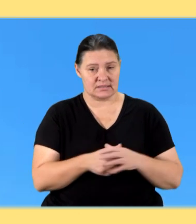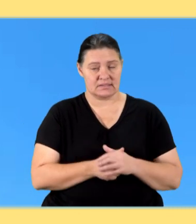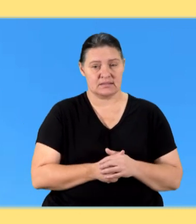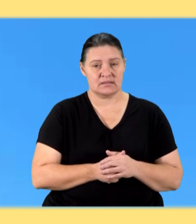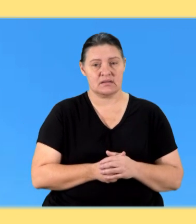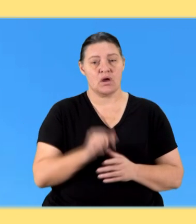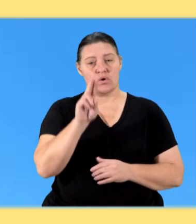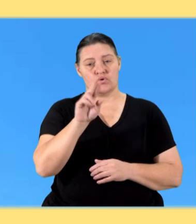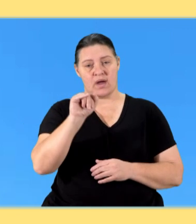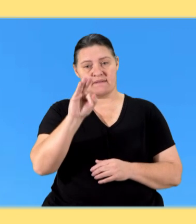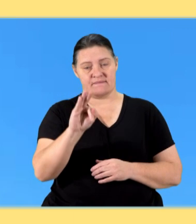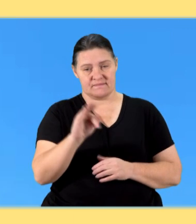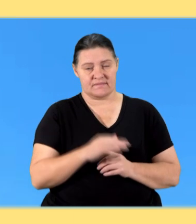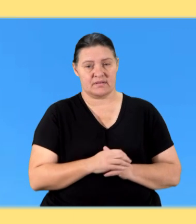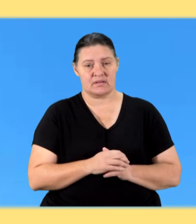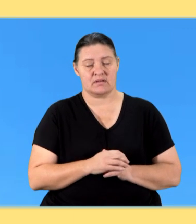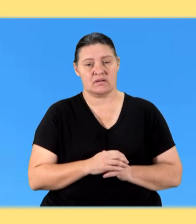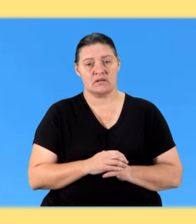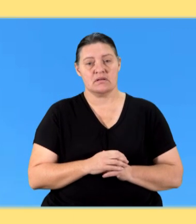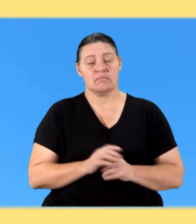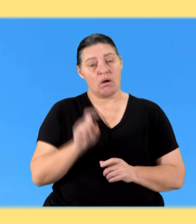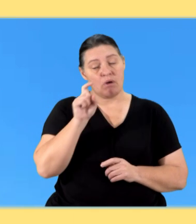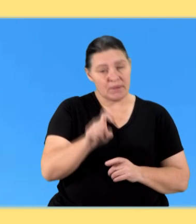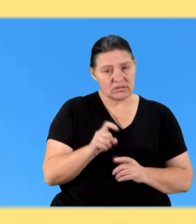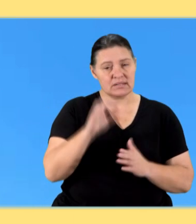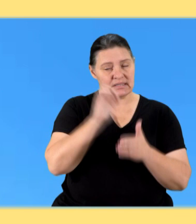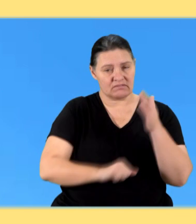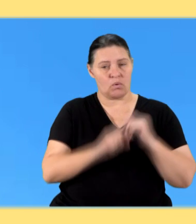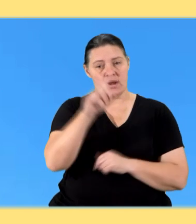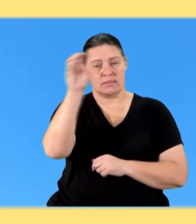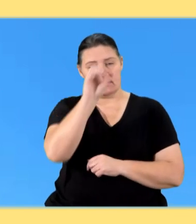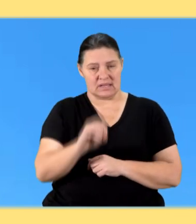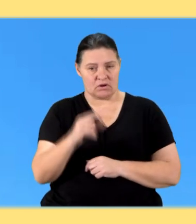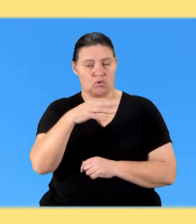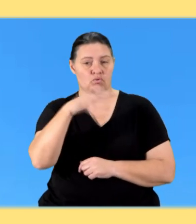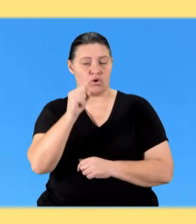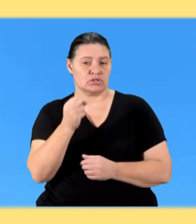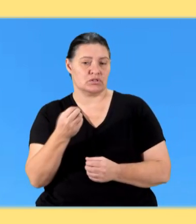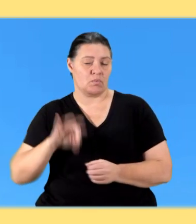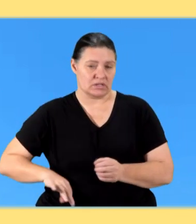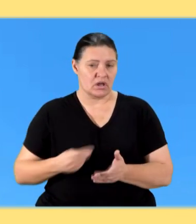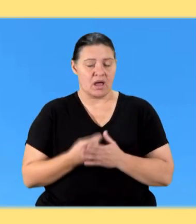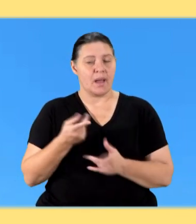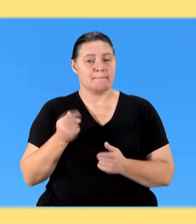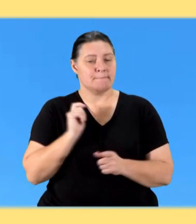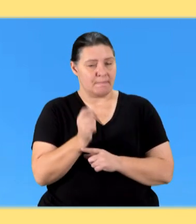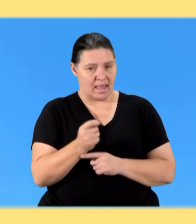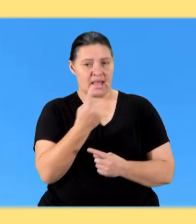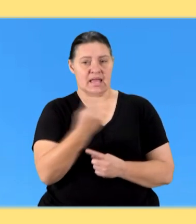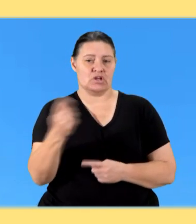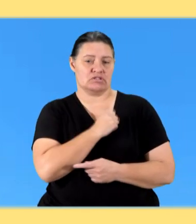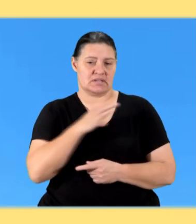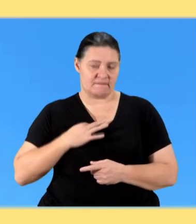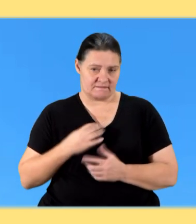The next one, UIF. A compulsory deduction of 1% of gross wage is payable by